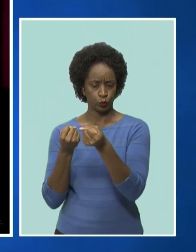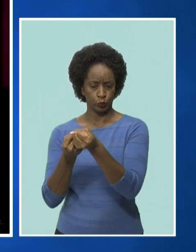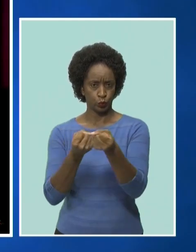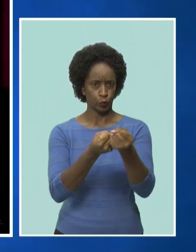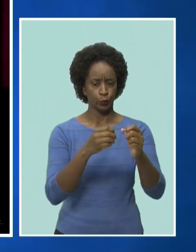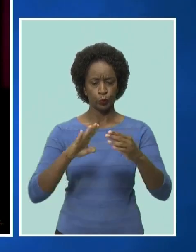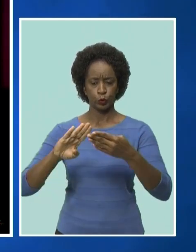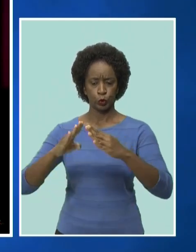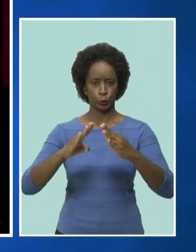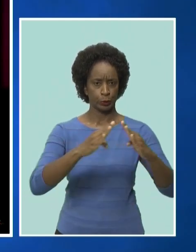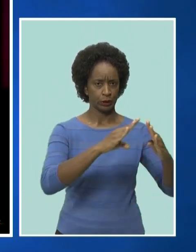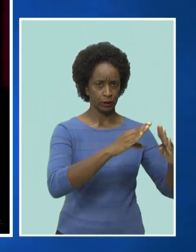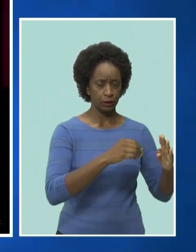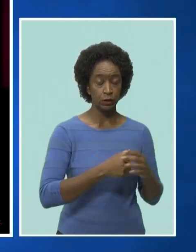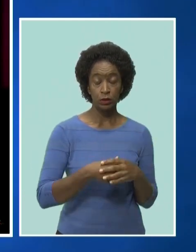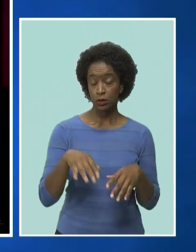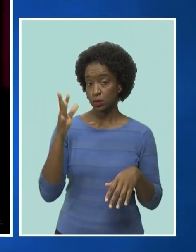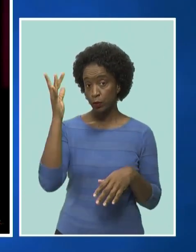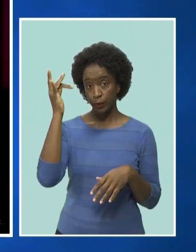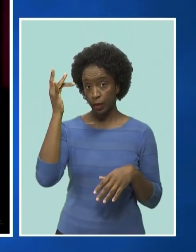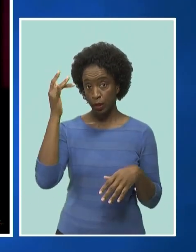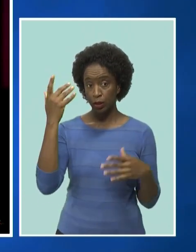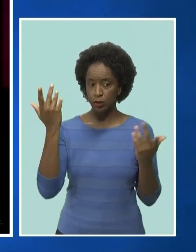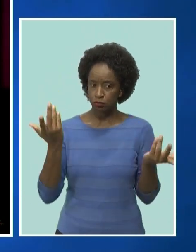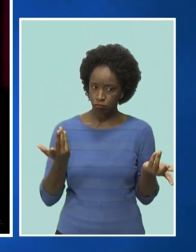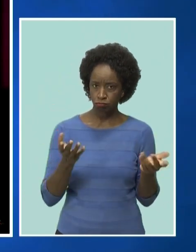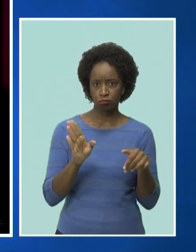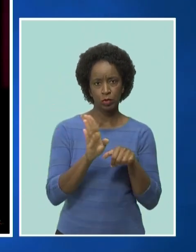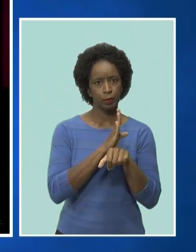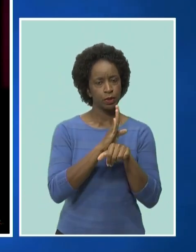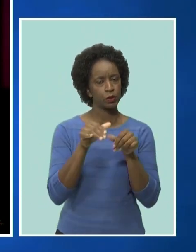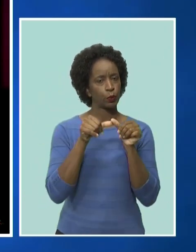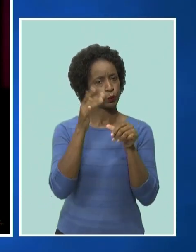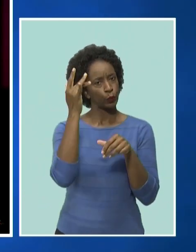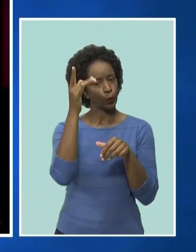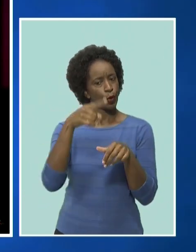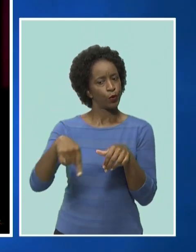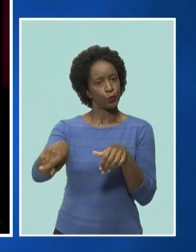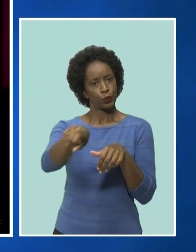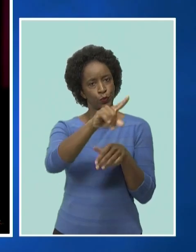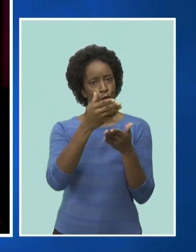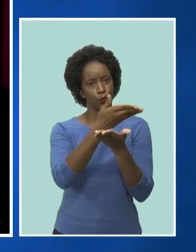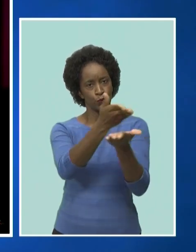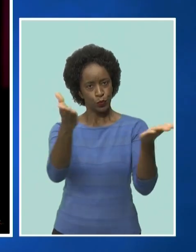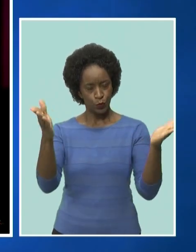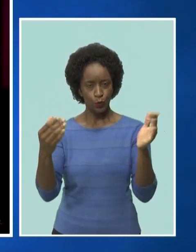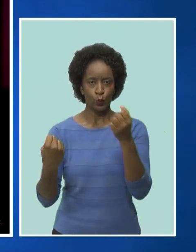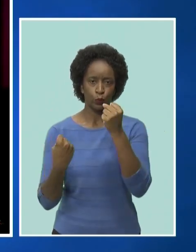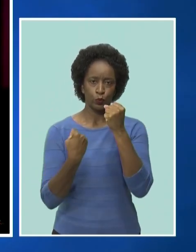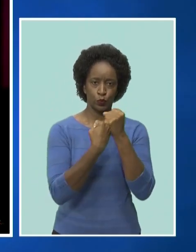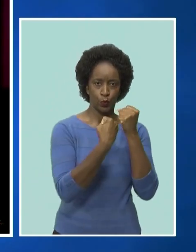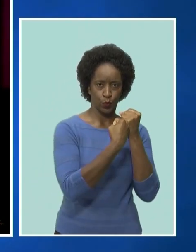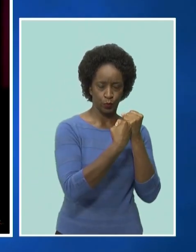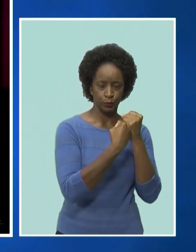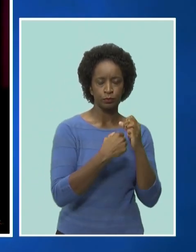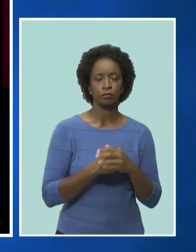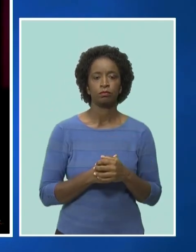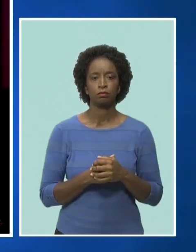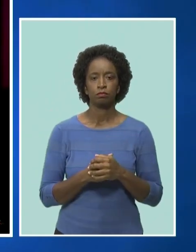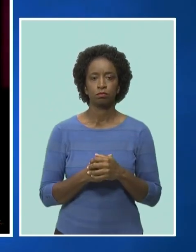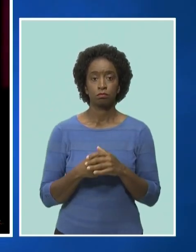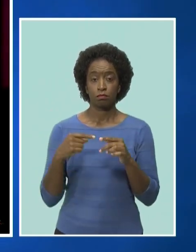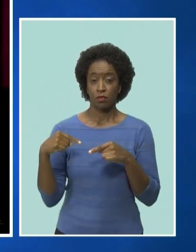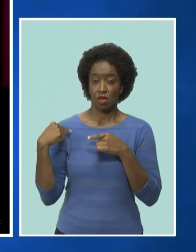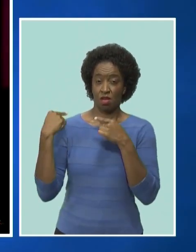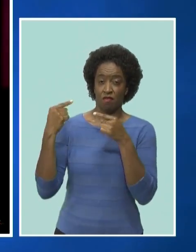day, we are here because of you, the people of Barbados, because of past generations,